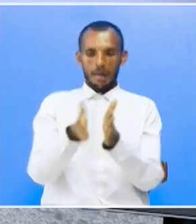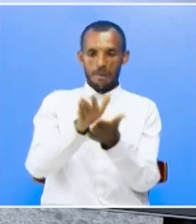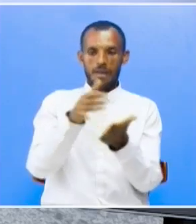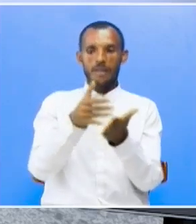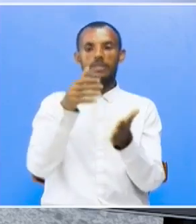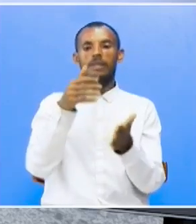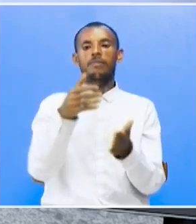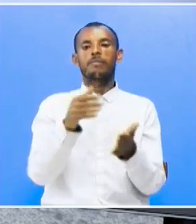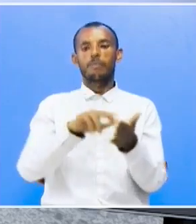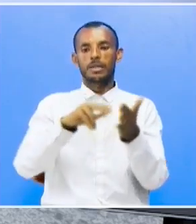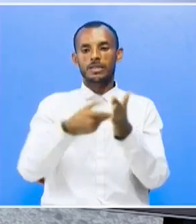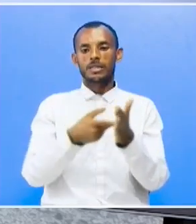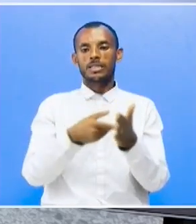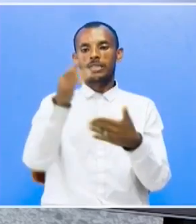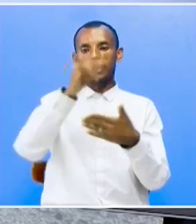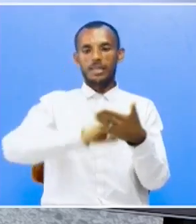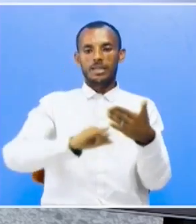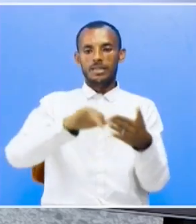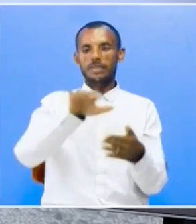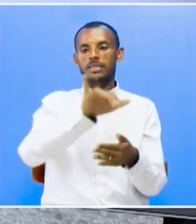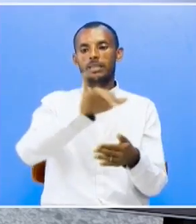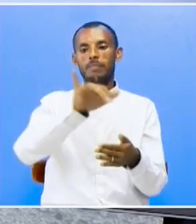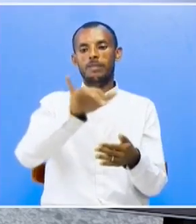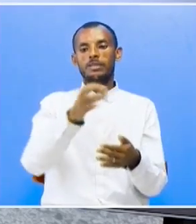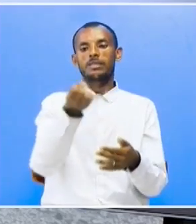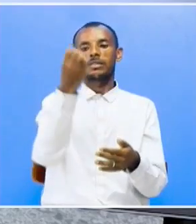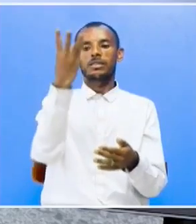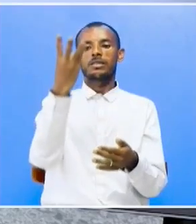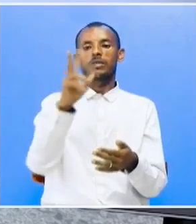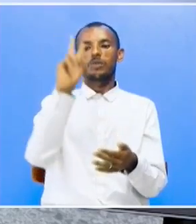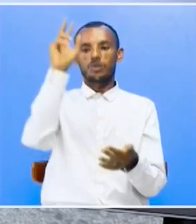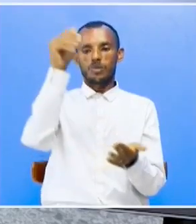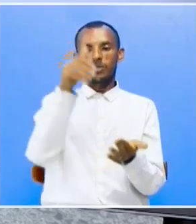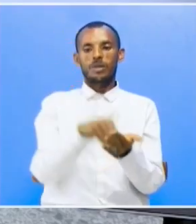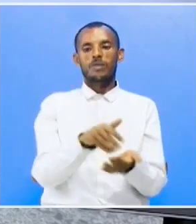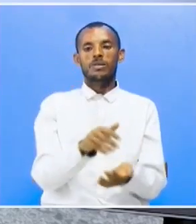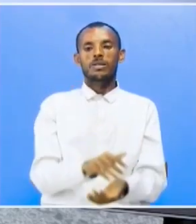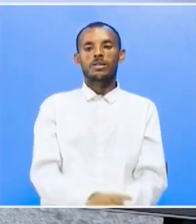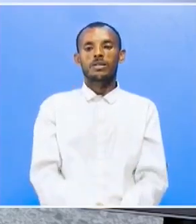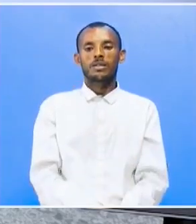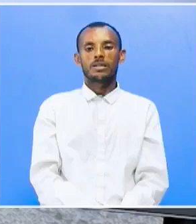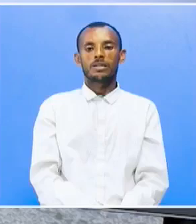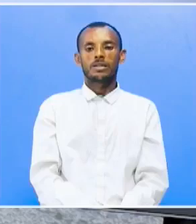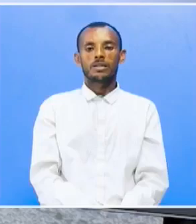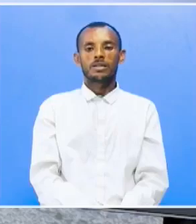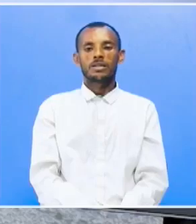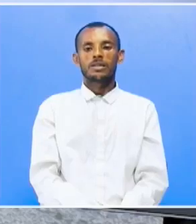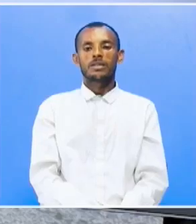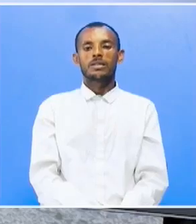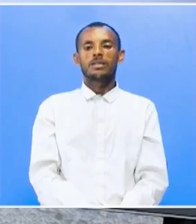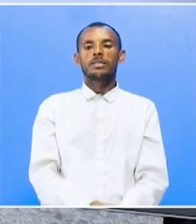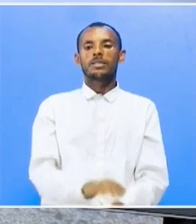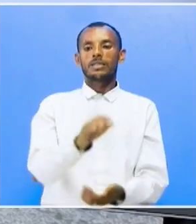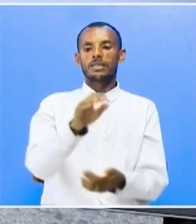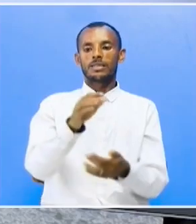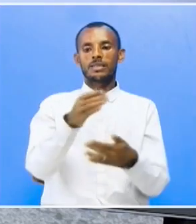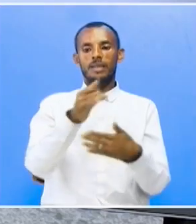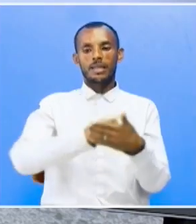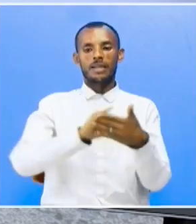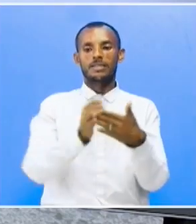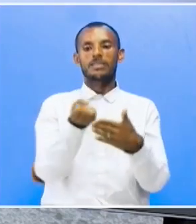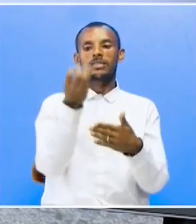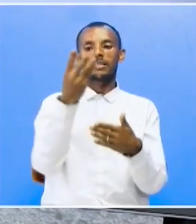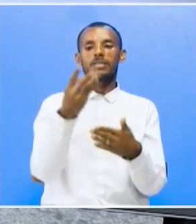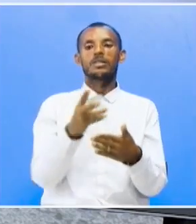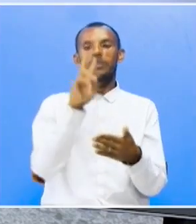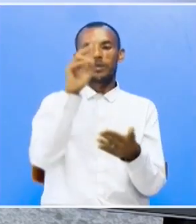the interest is also, it is 2,000. You earn again 2,000 to double itself. Means the interest is the principal